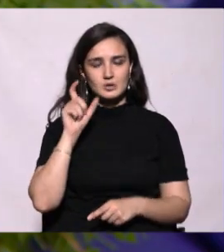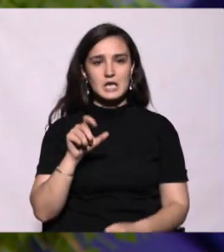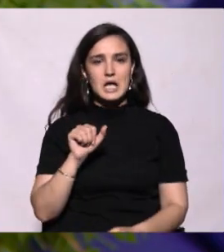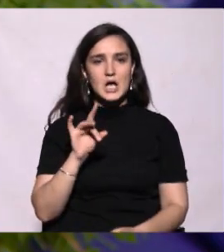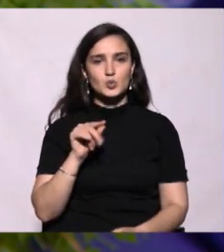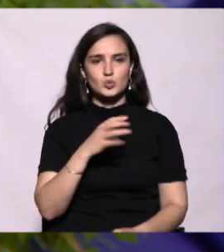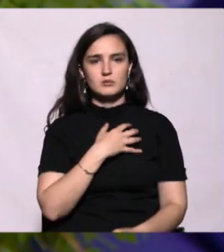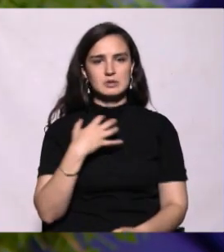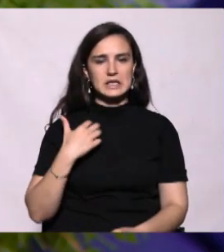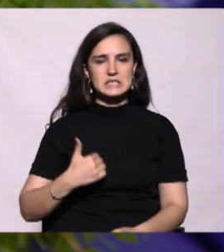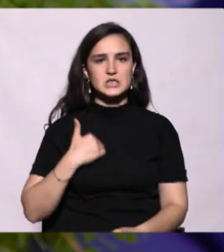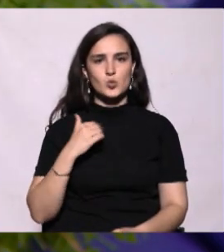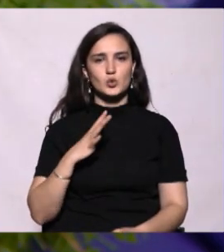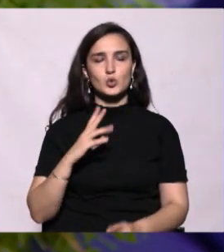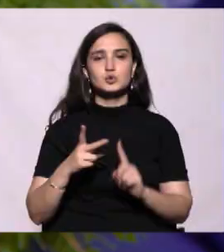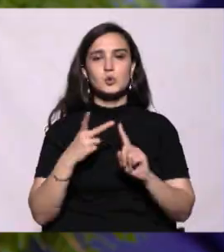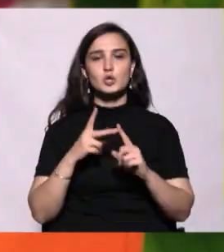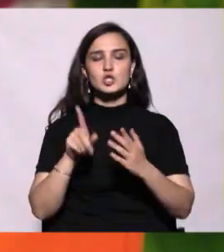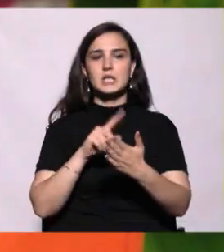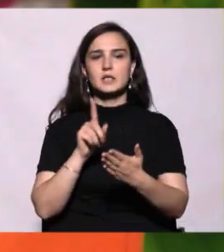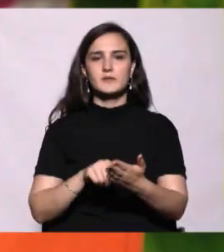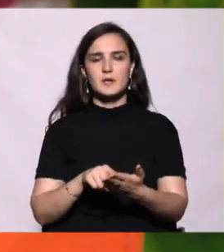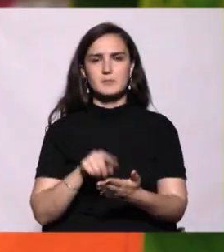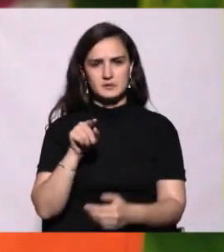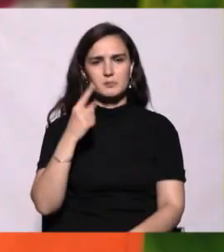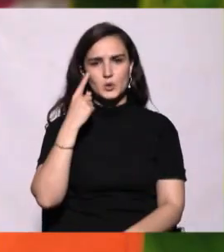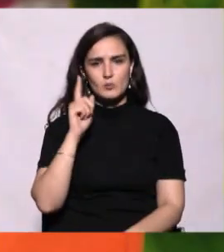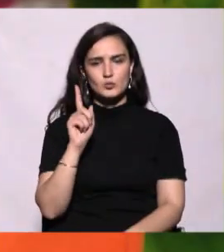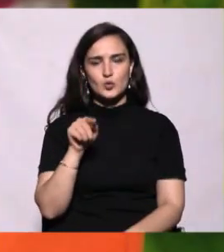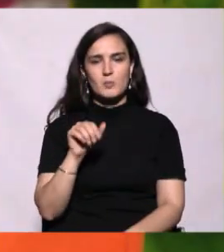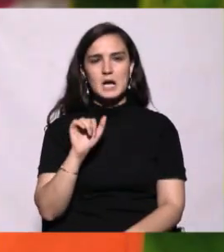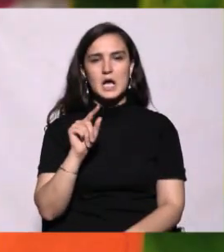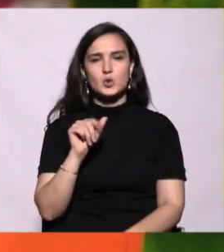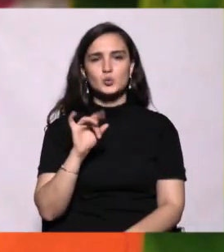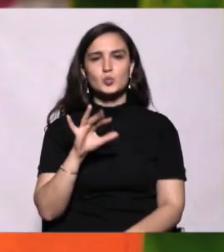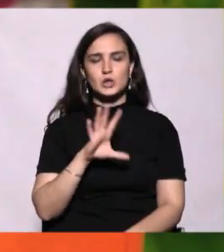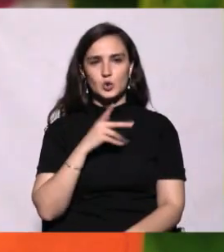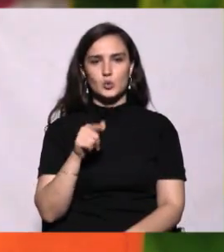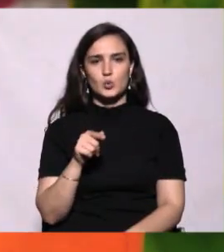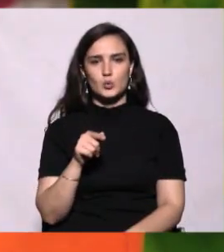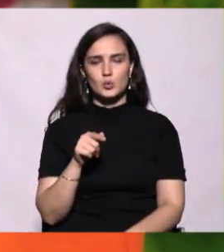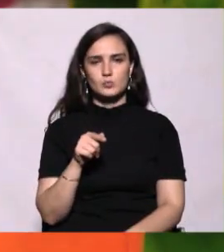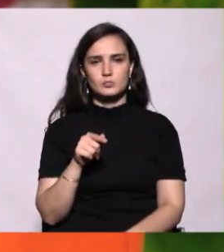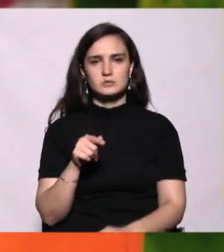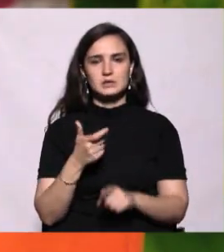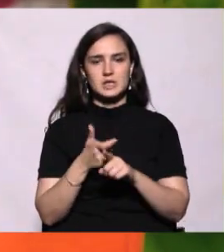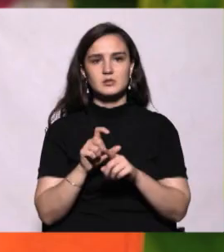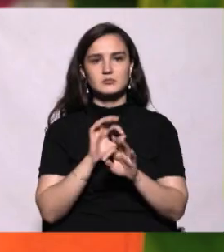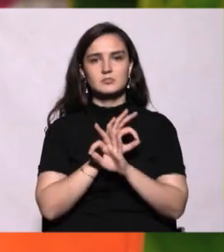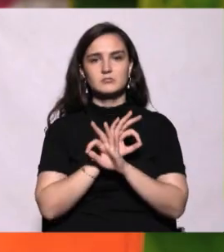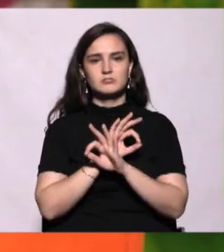right? I agree. Okay, what about the second question? Do you think Arthur would have been as great